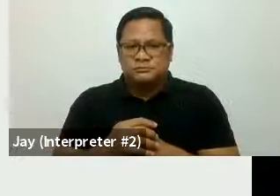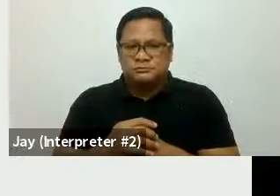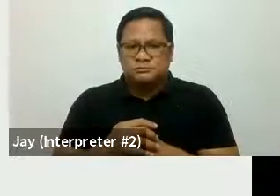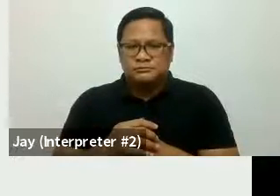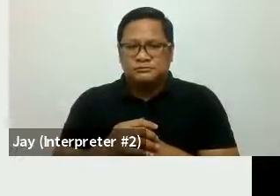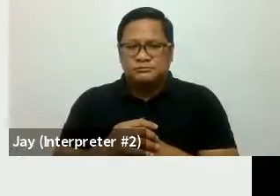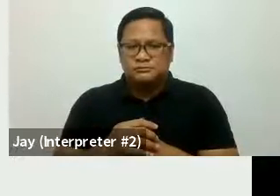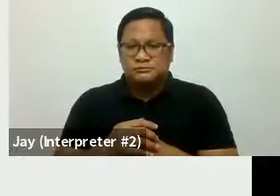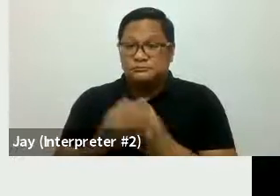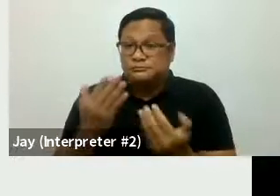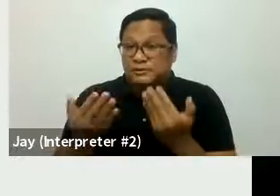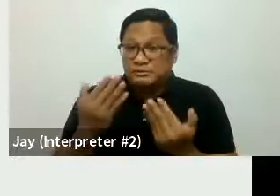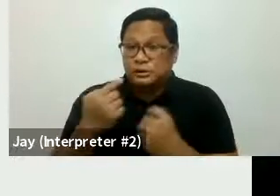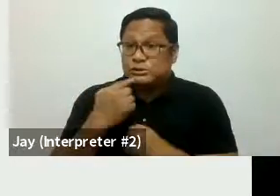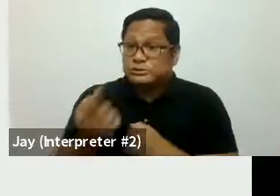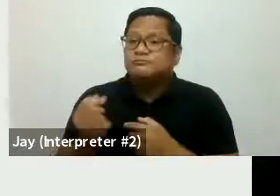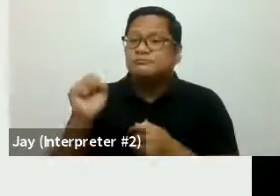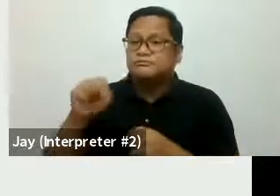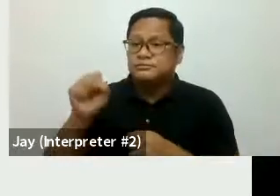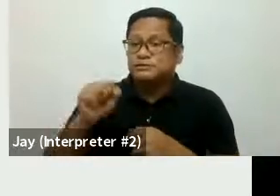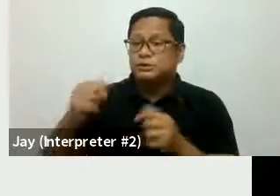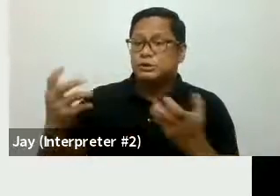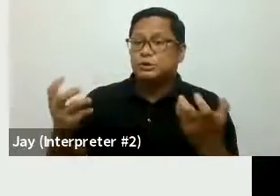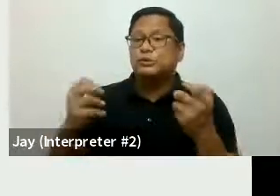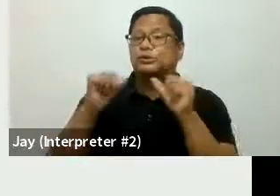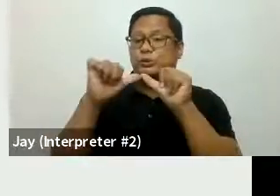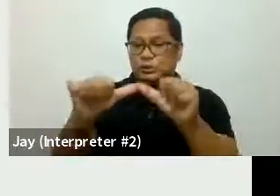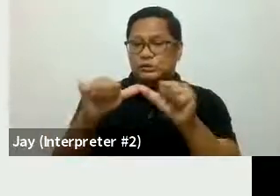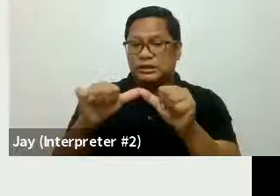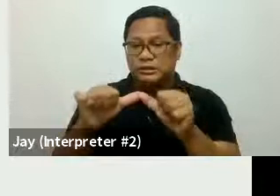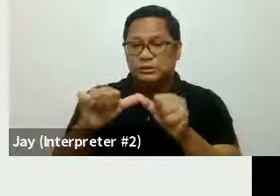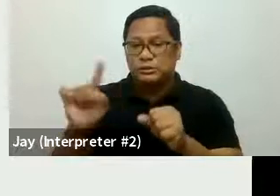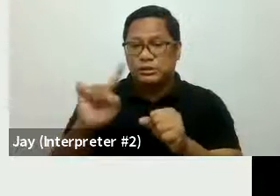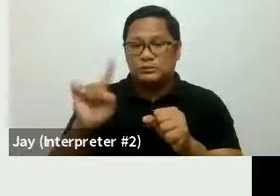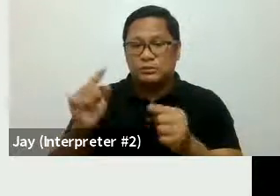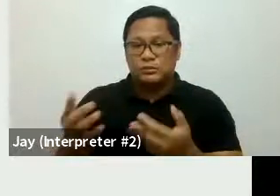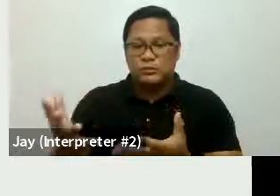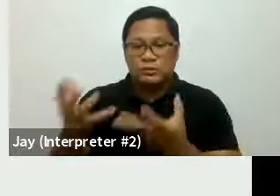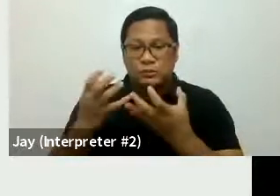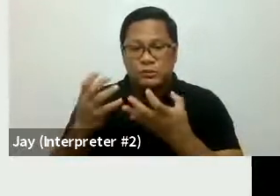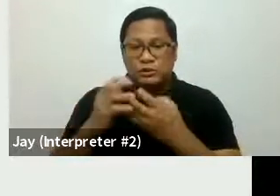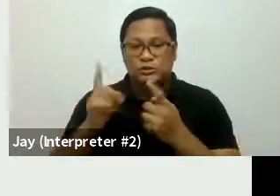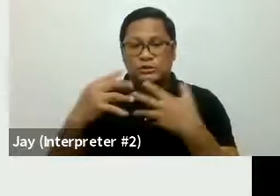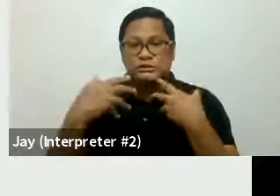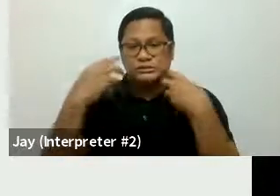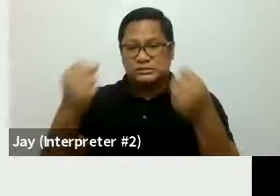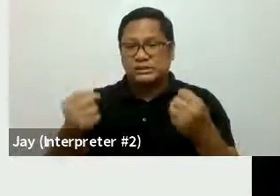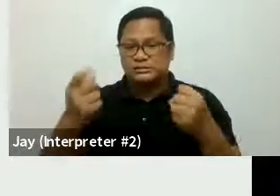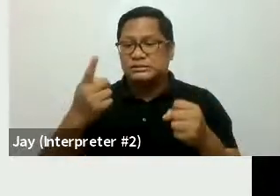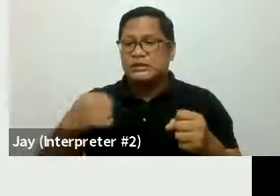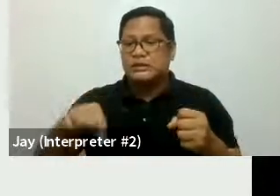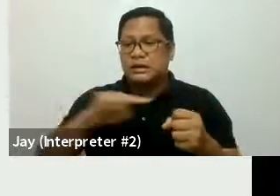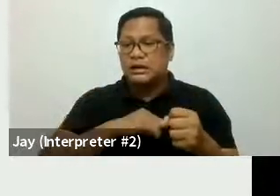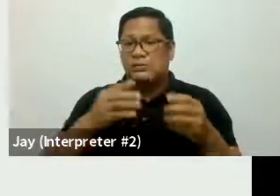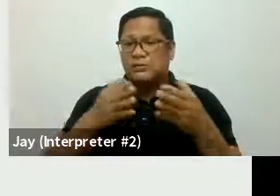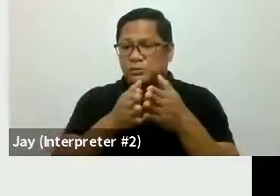And perhaps to say that this is actually consistent with what the UHC law wants, which is to strengthen our province-wide and